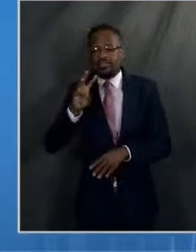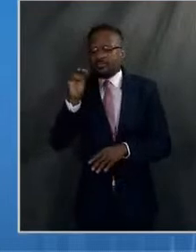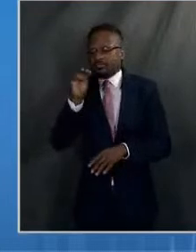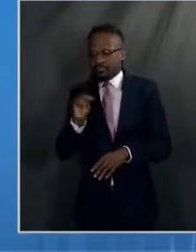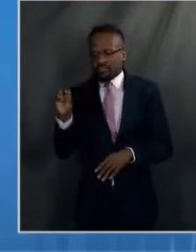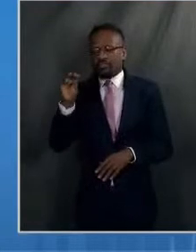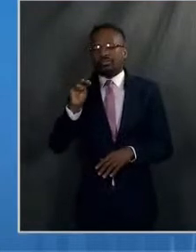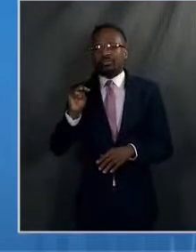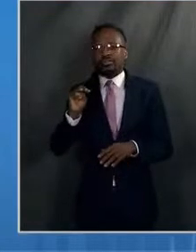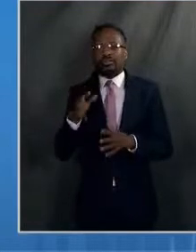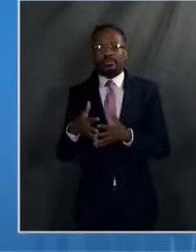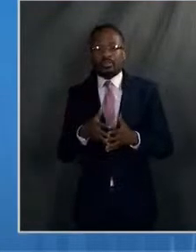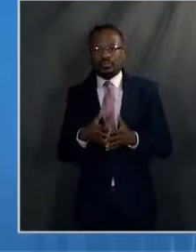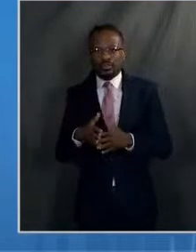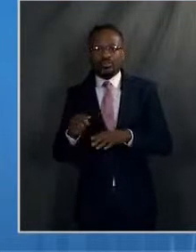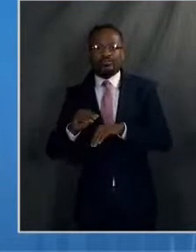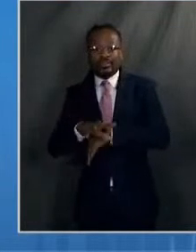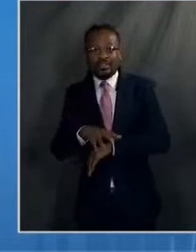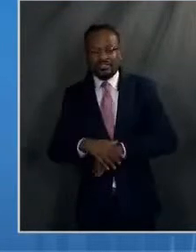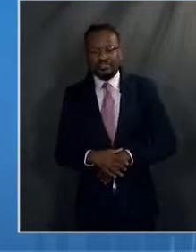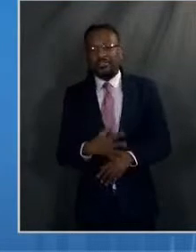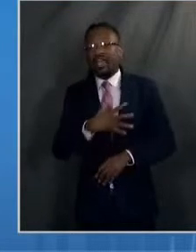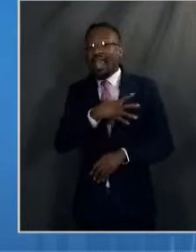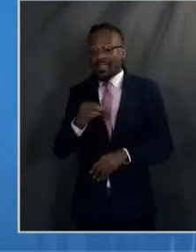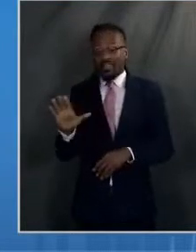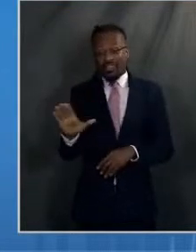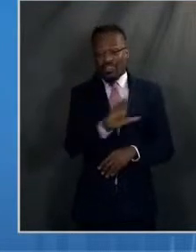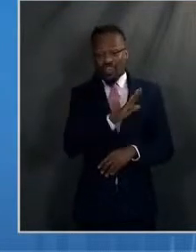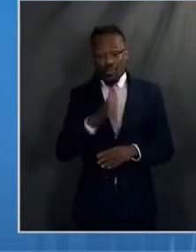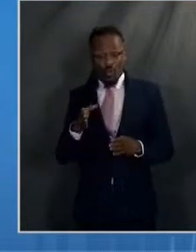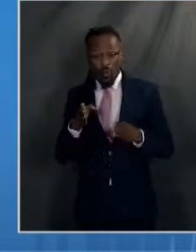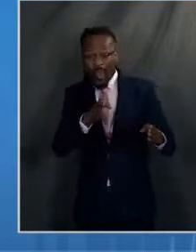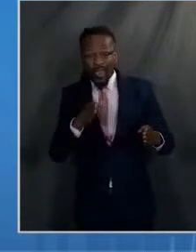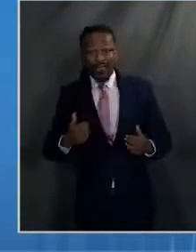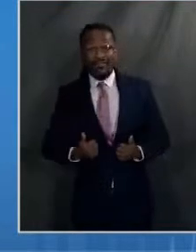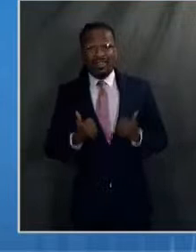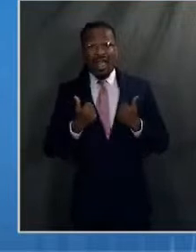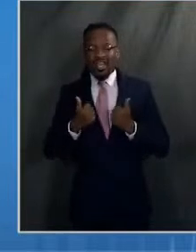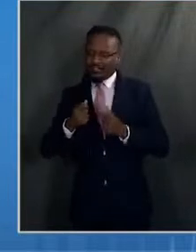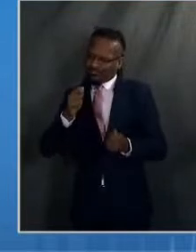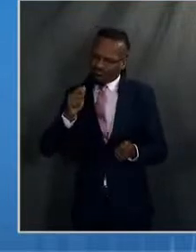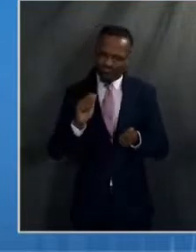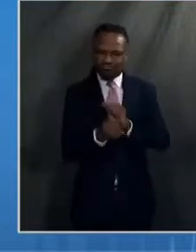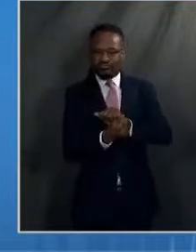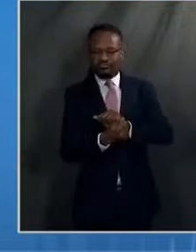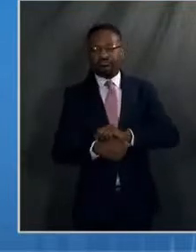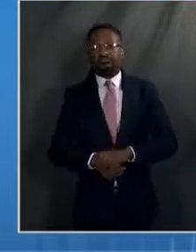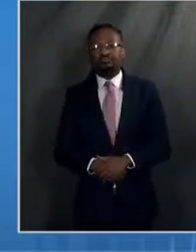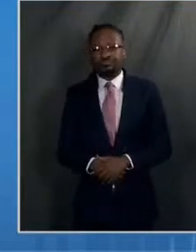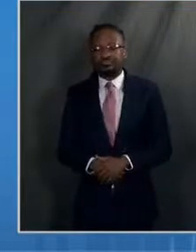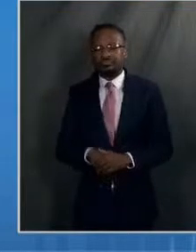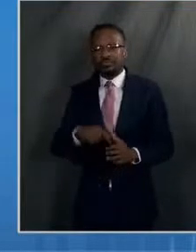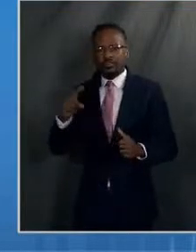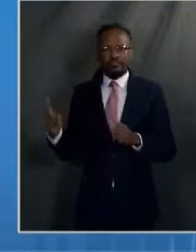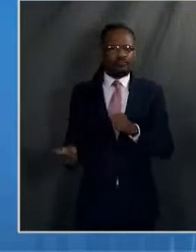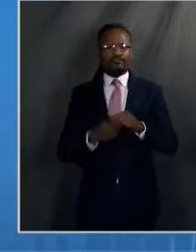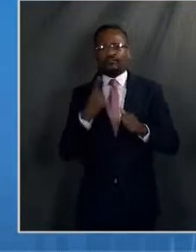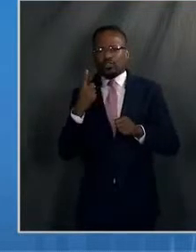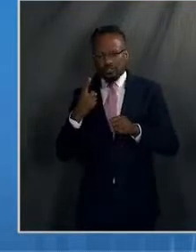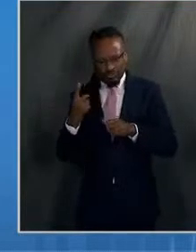ways of life totally upended. In his first full day in office, President Biden laid